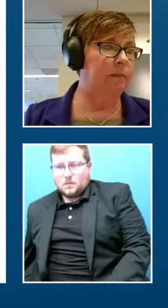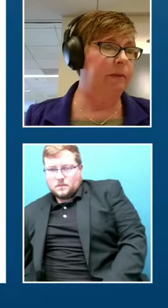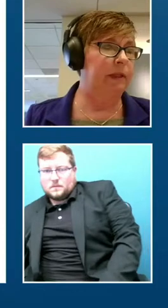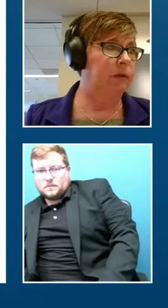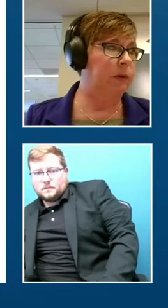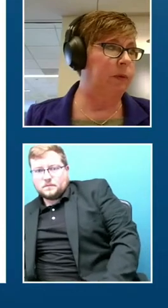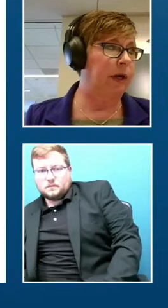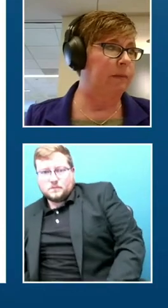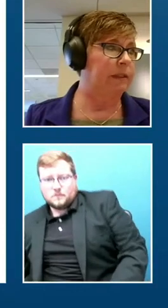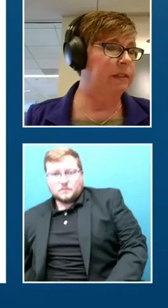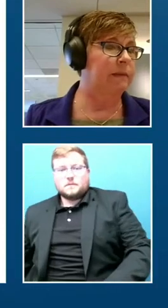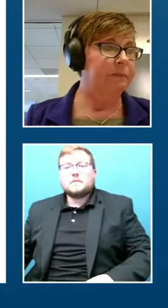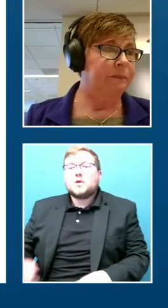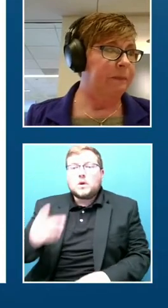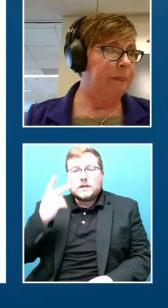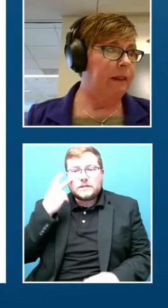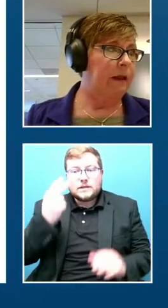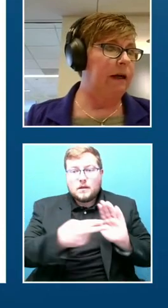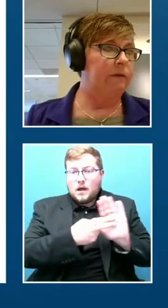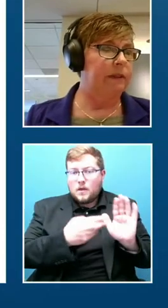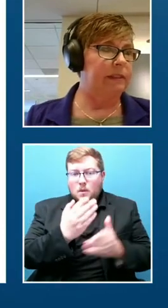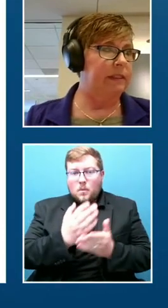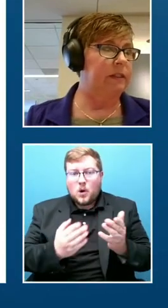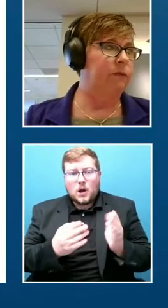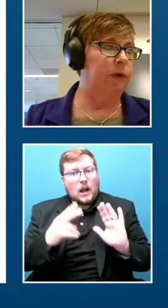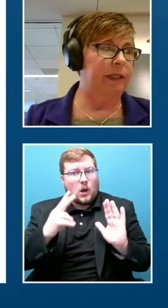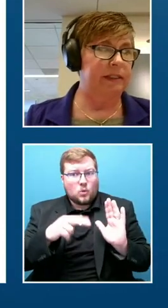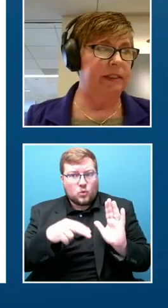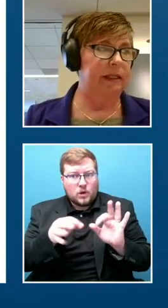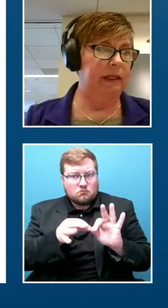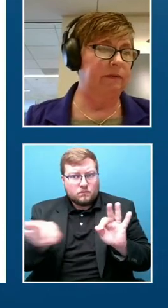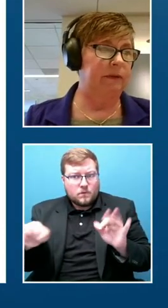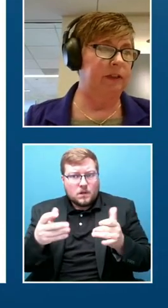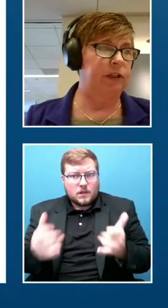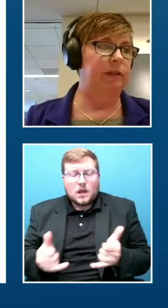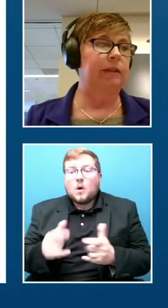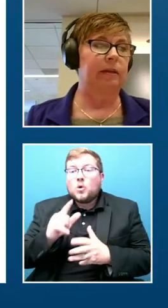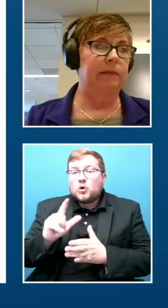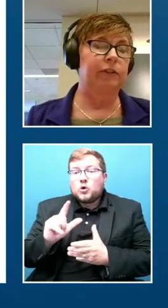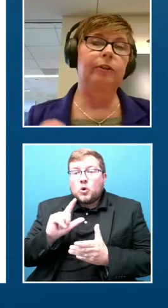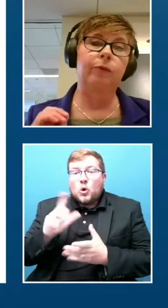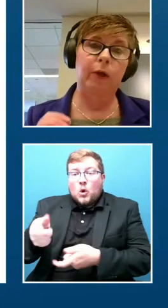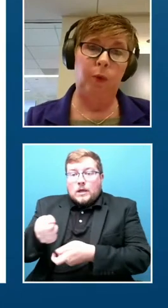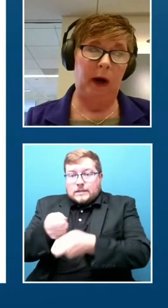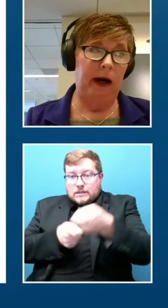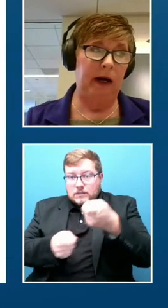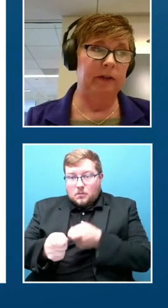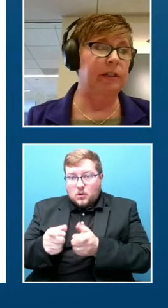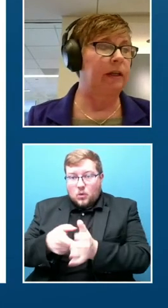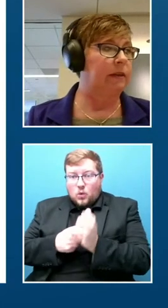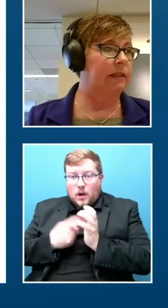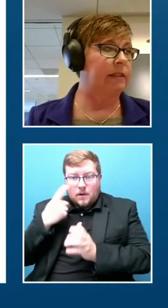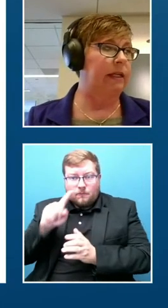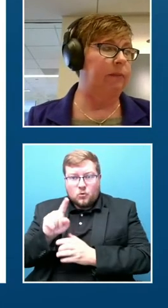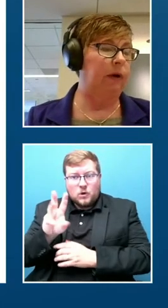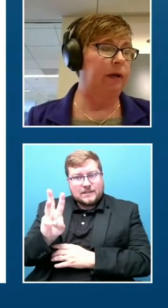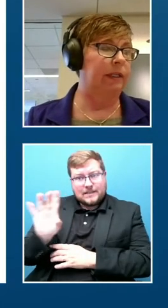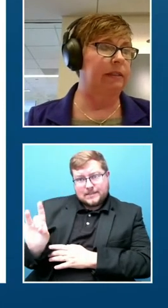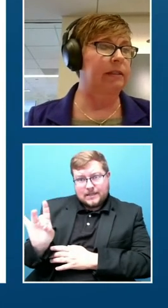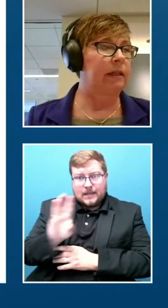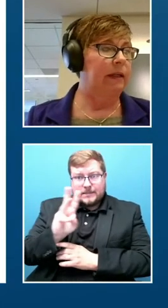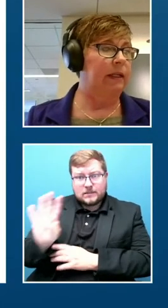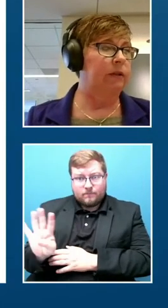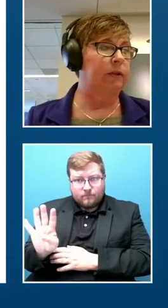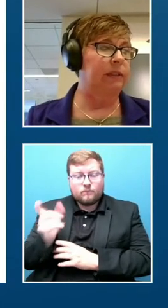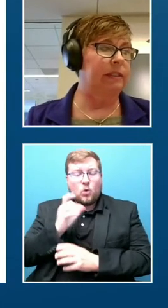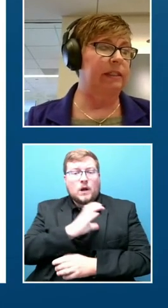To supplement the requirements of the 64 and 68 convention, the commission requires that state